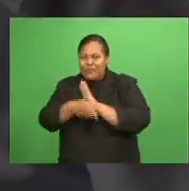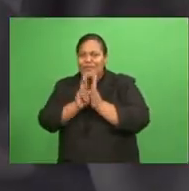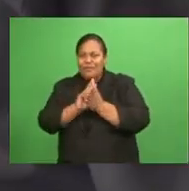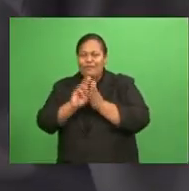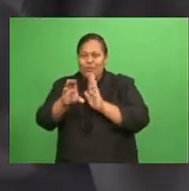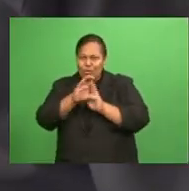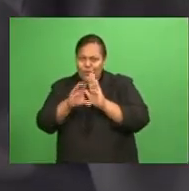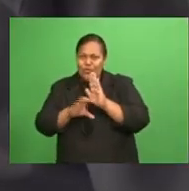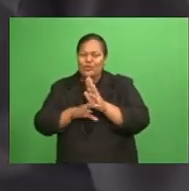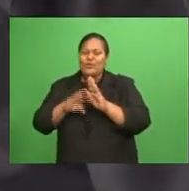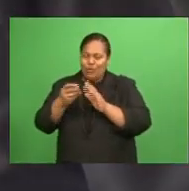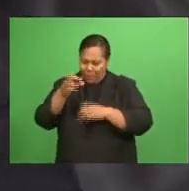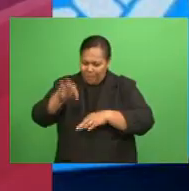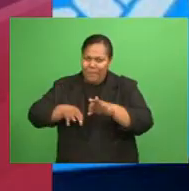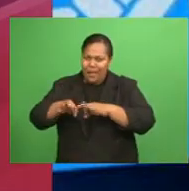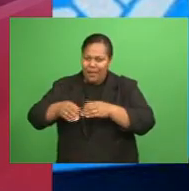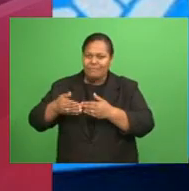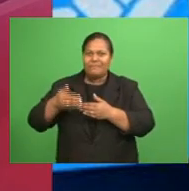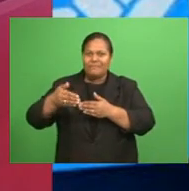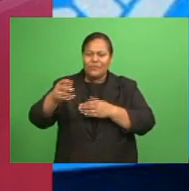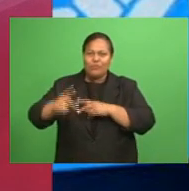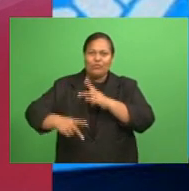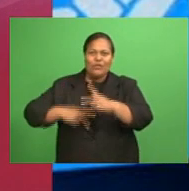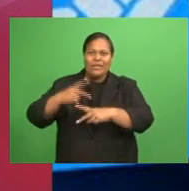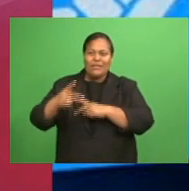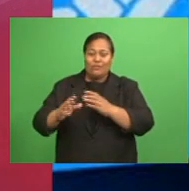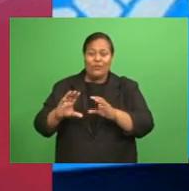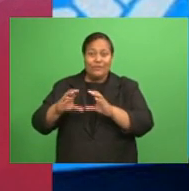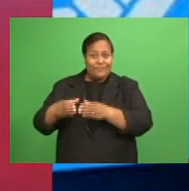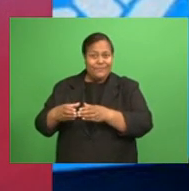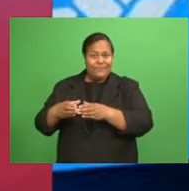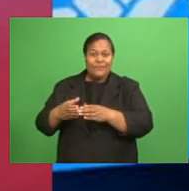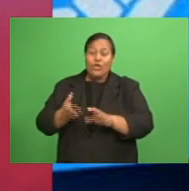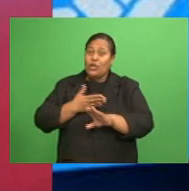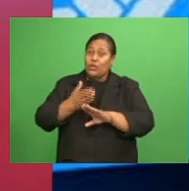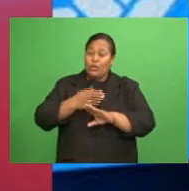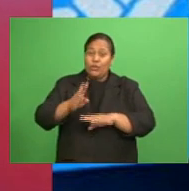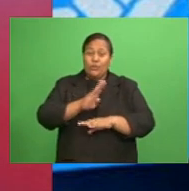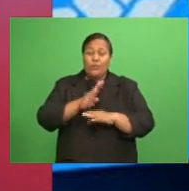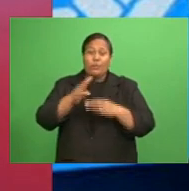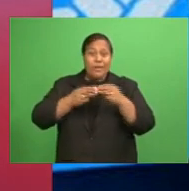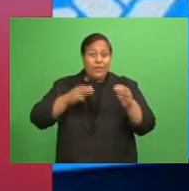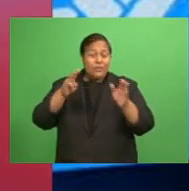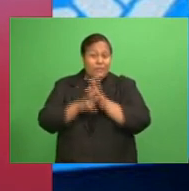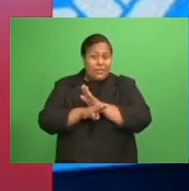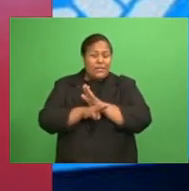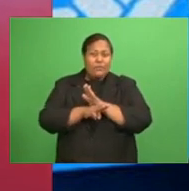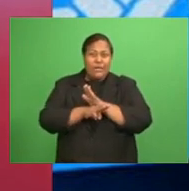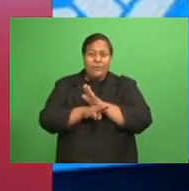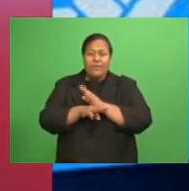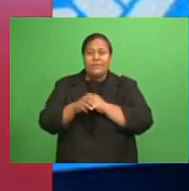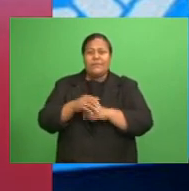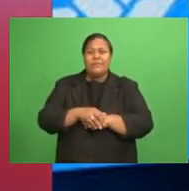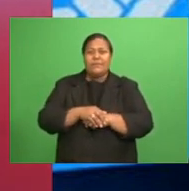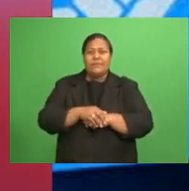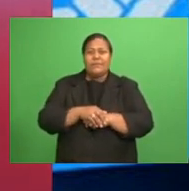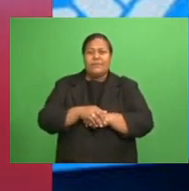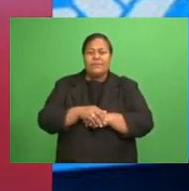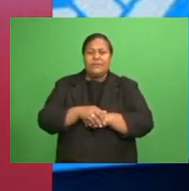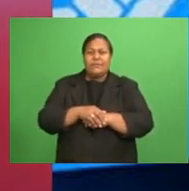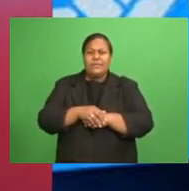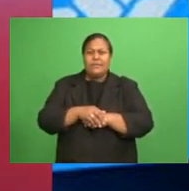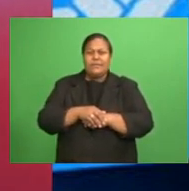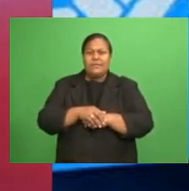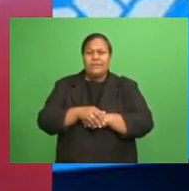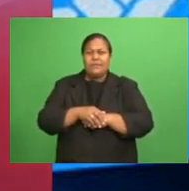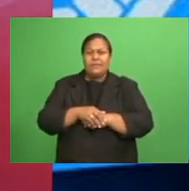operating procedures for the party. It's a new executive, it's a new management, and certainly we would be looking